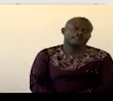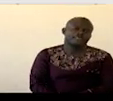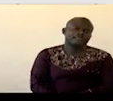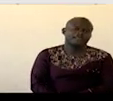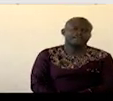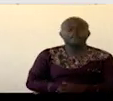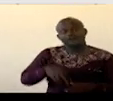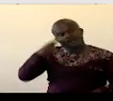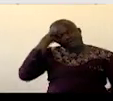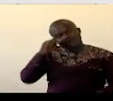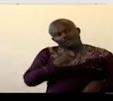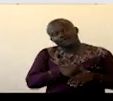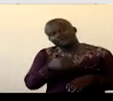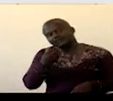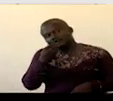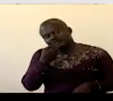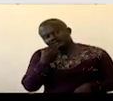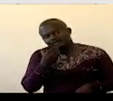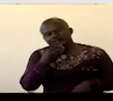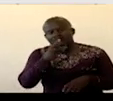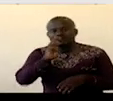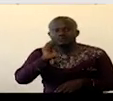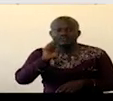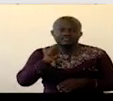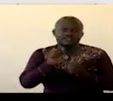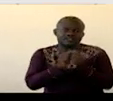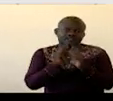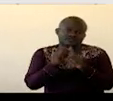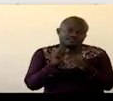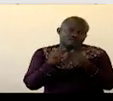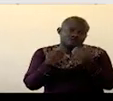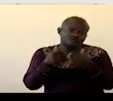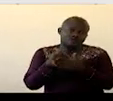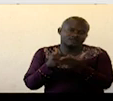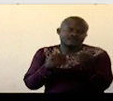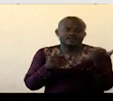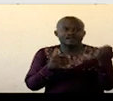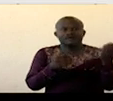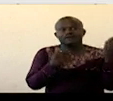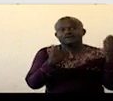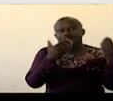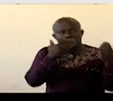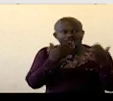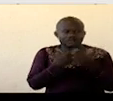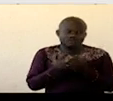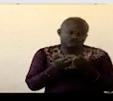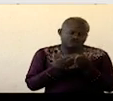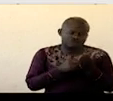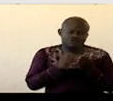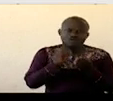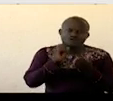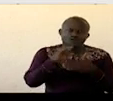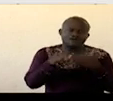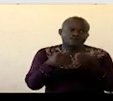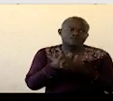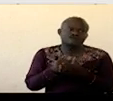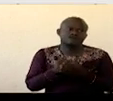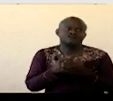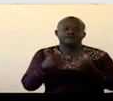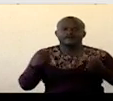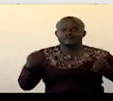when we eat wheat, corn, and rice, those are good sources of